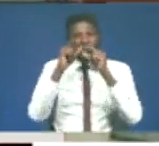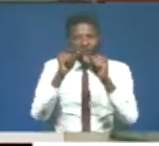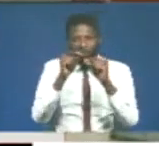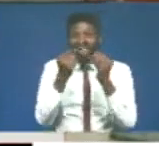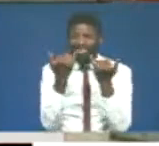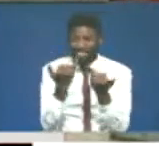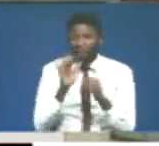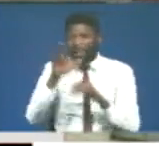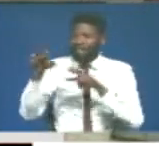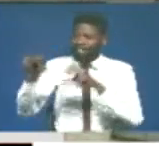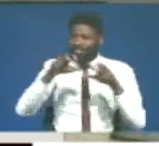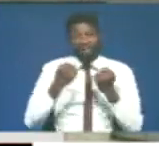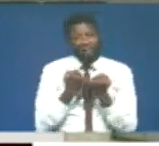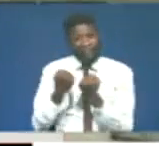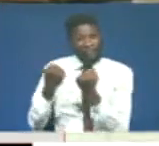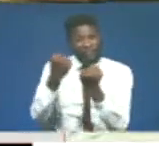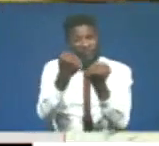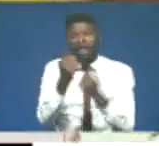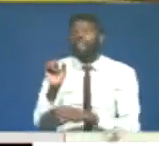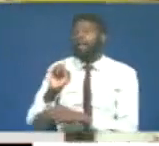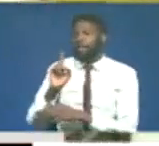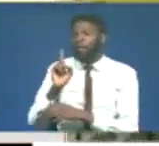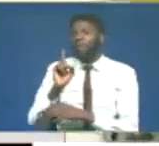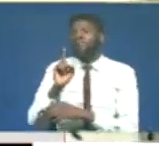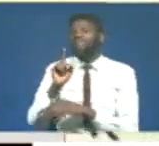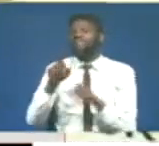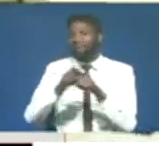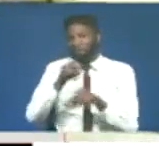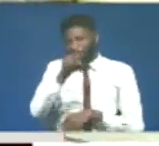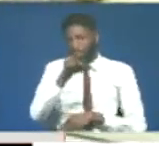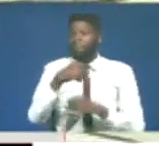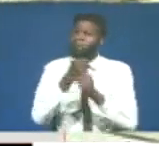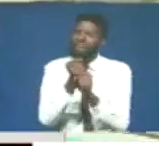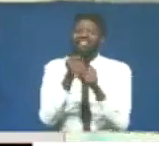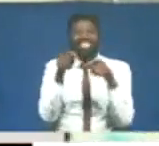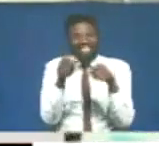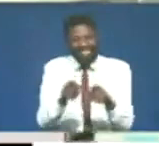their cargo to the inland container depots and freight terminals has resulted